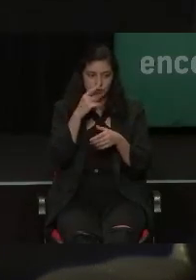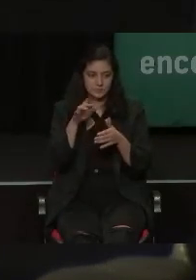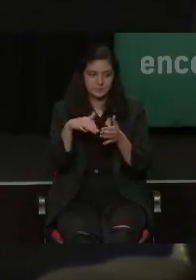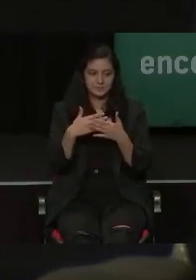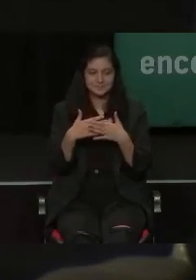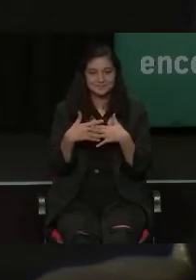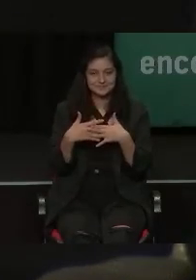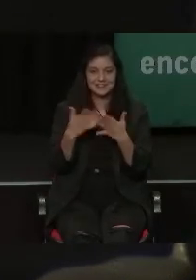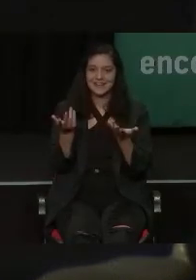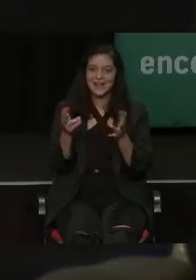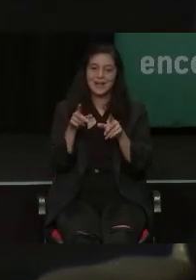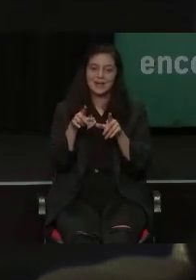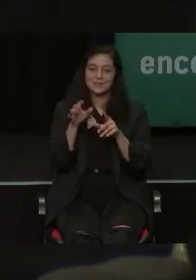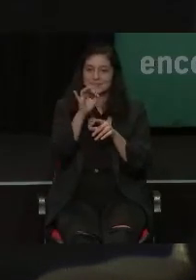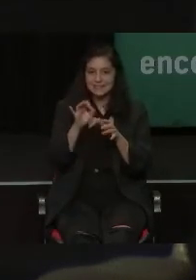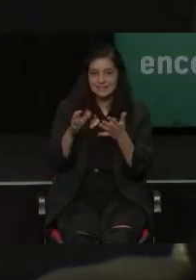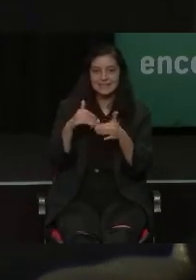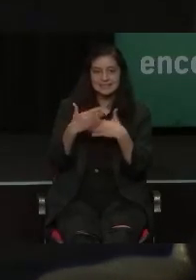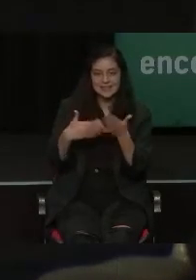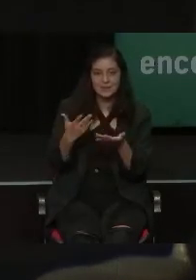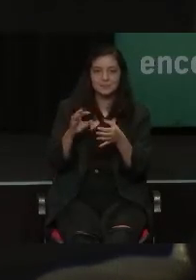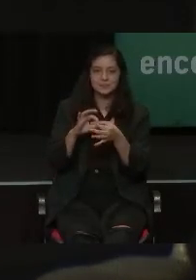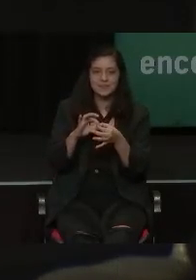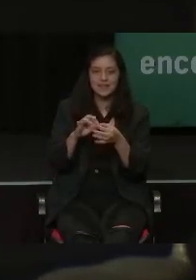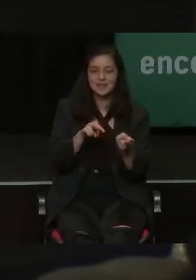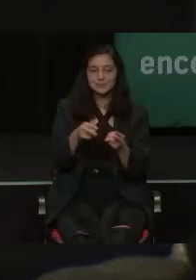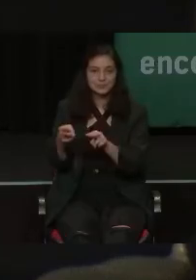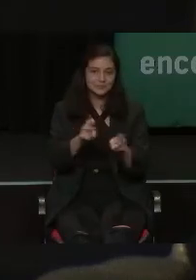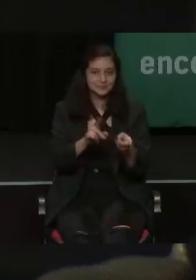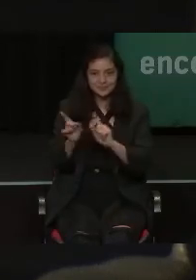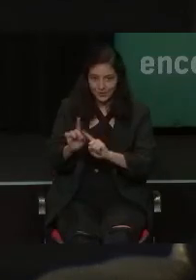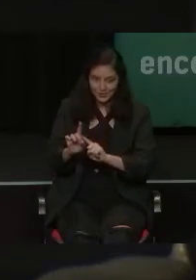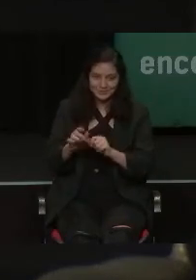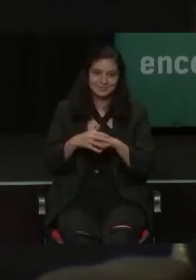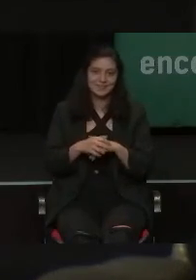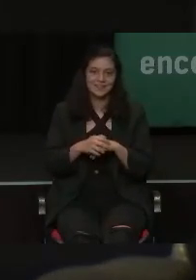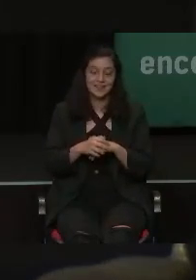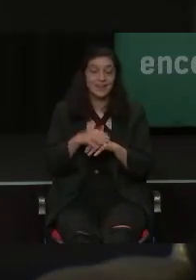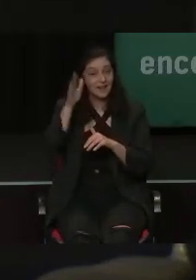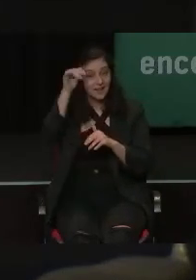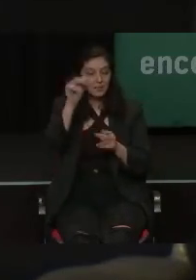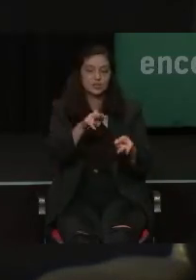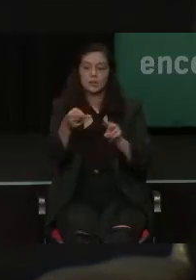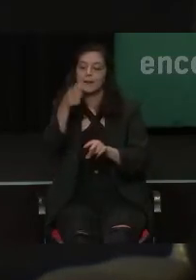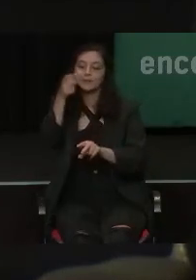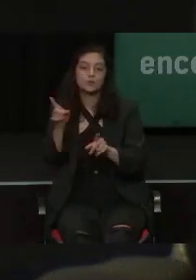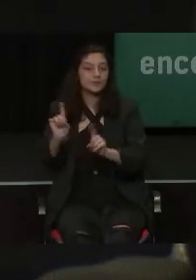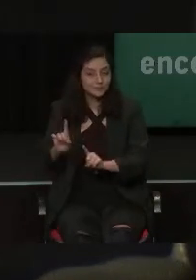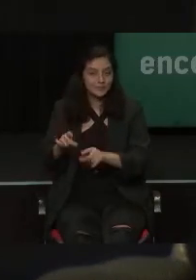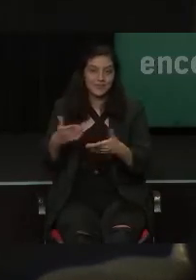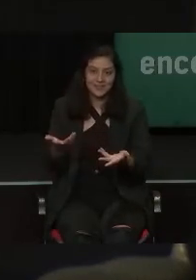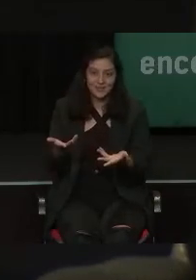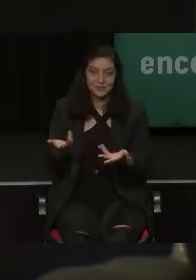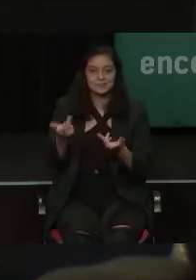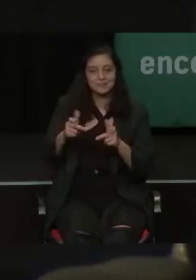infections in the urinary tract, the pathology bacteria wouldn't go from